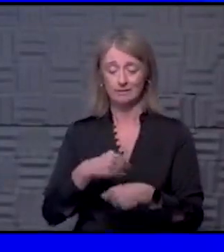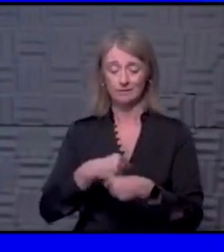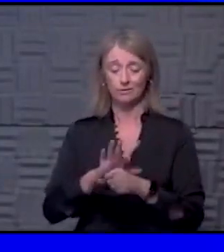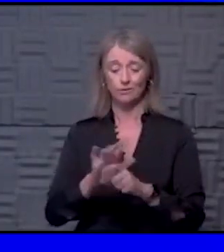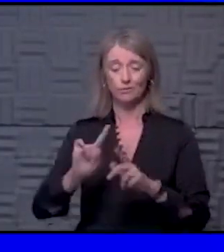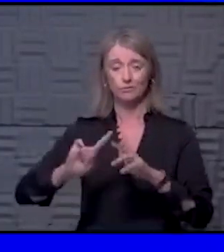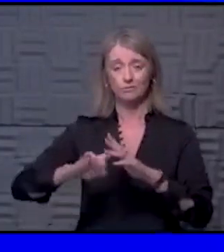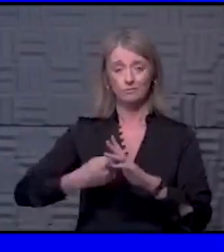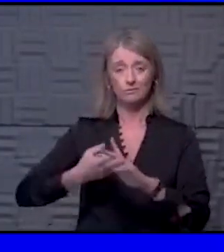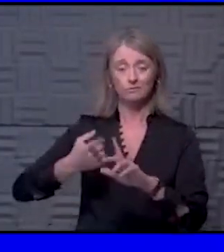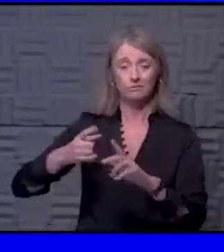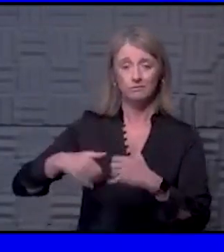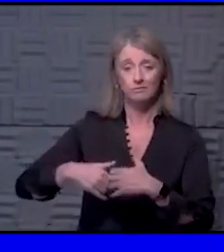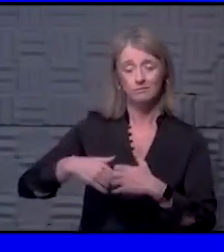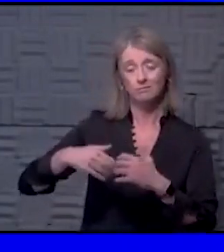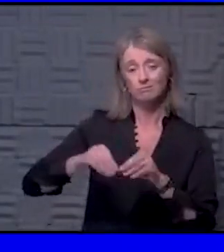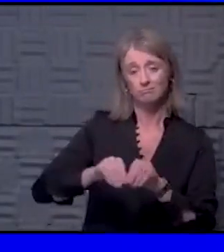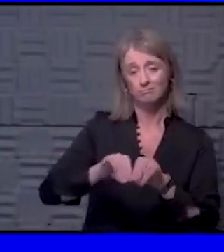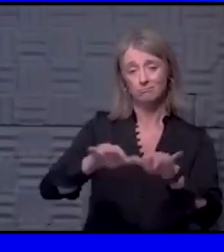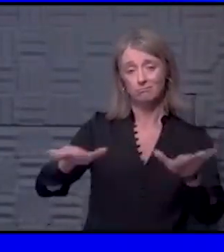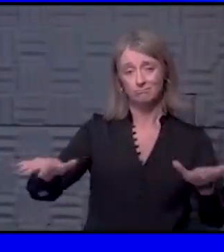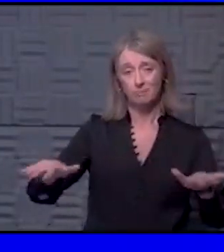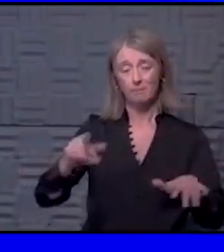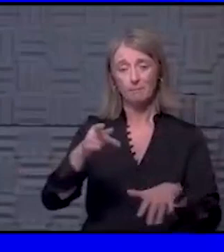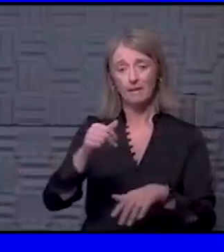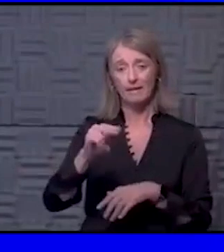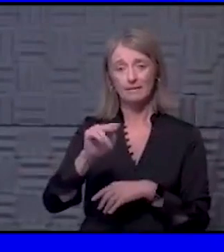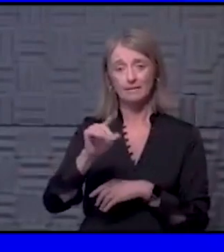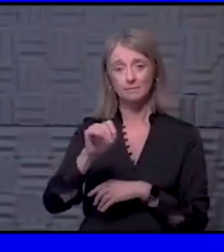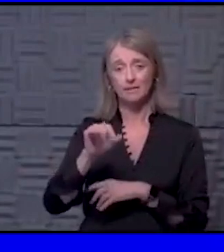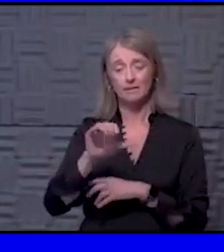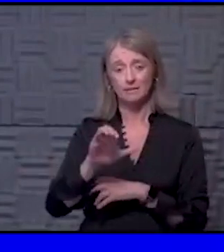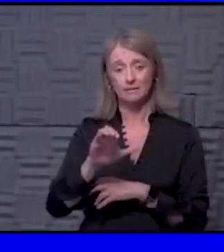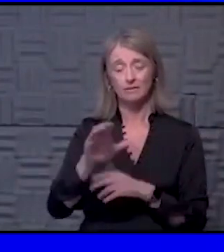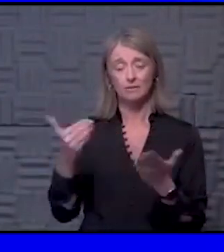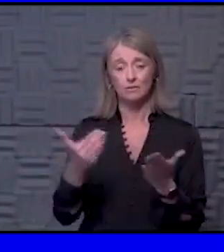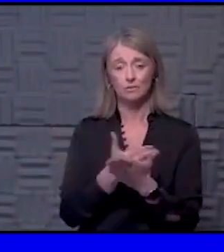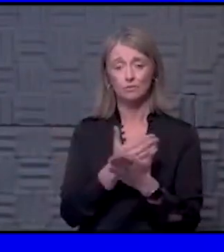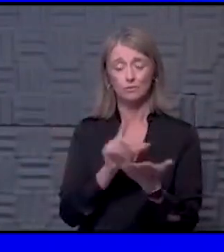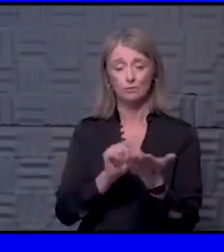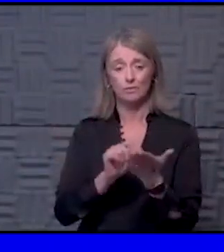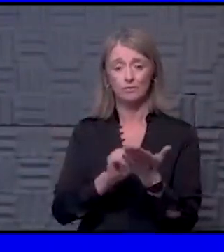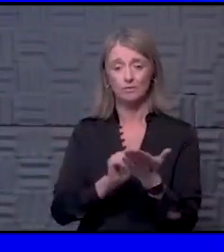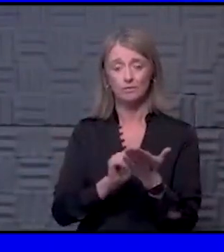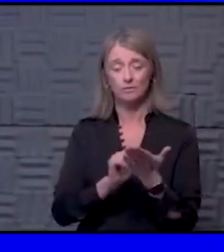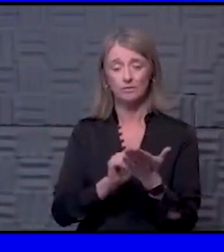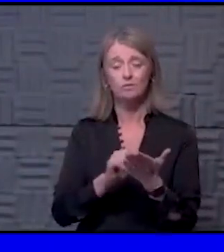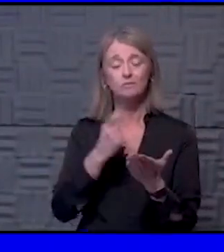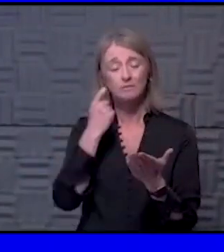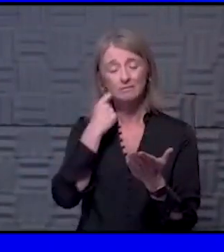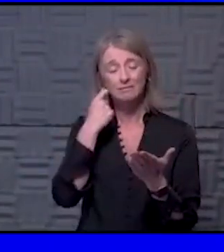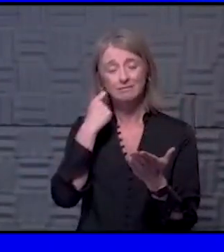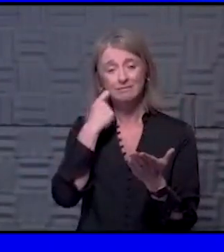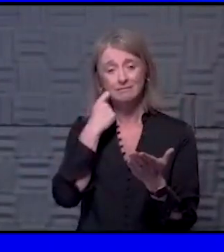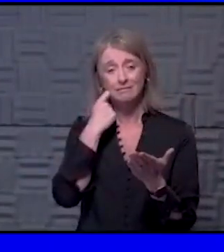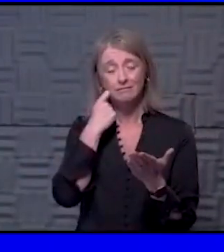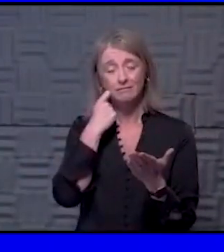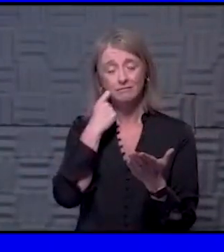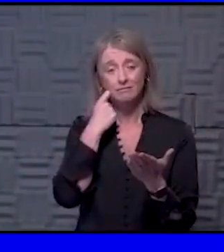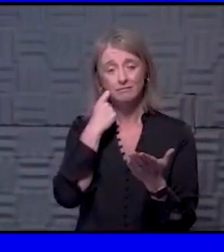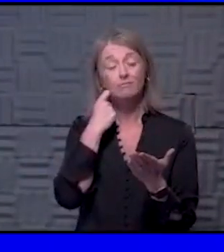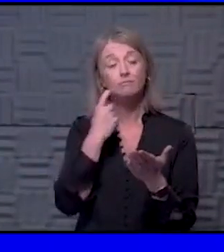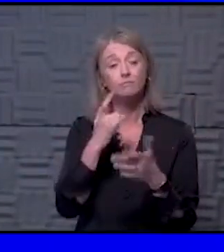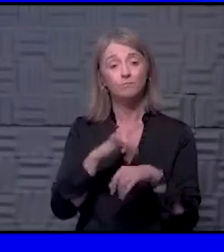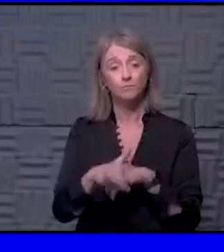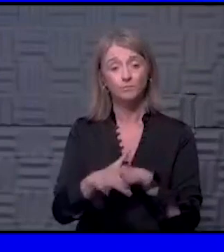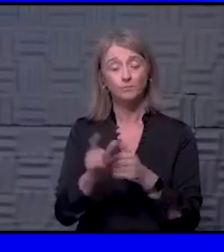was first identified and caused the pandemic. There was a new publication out of New England Journal of Medicine just earlier this week